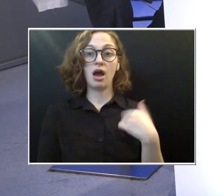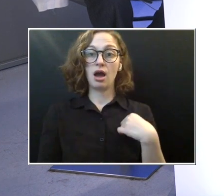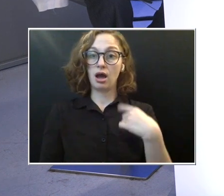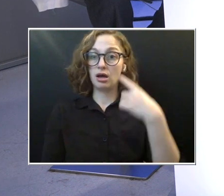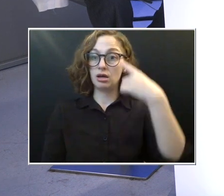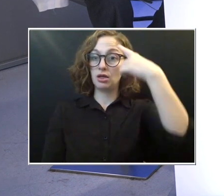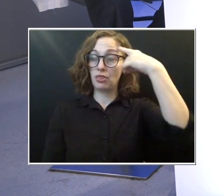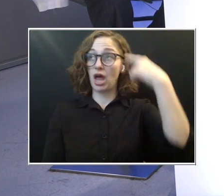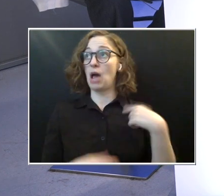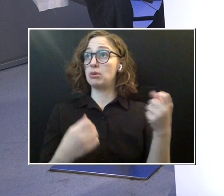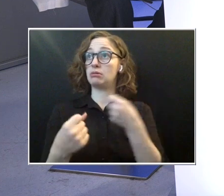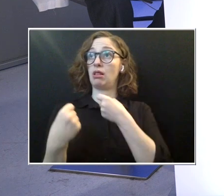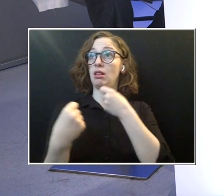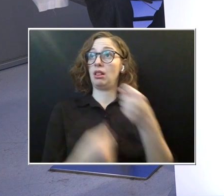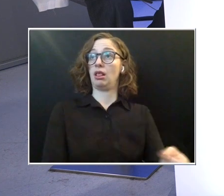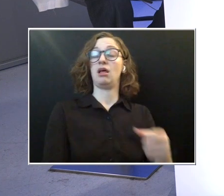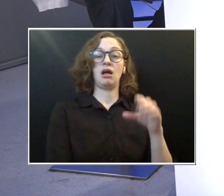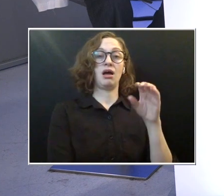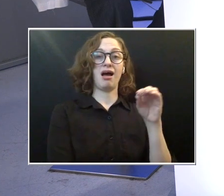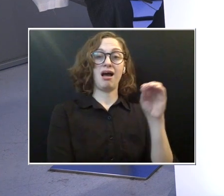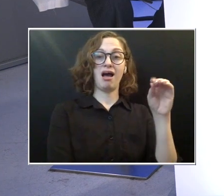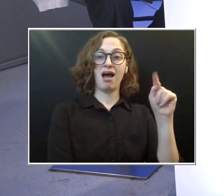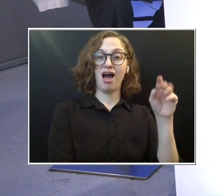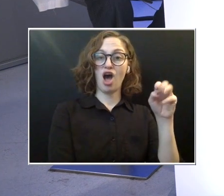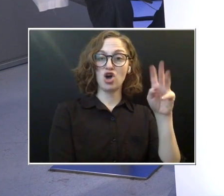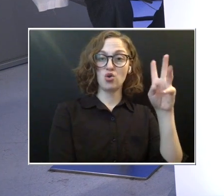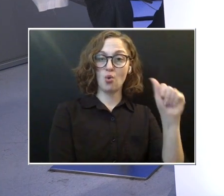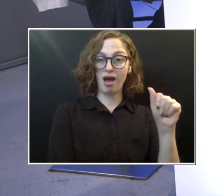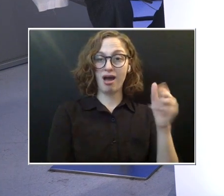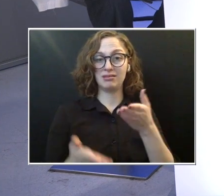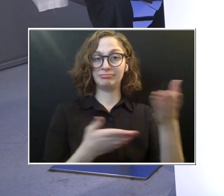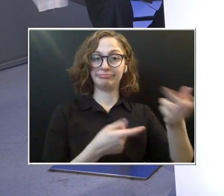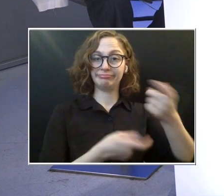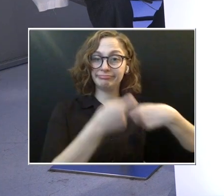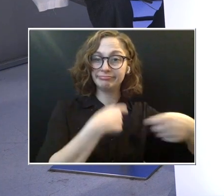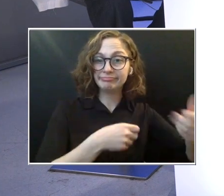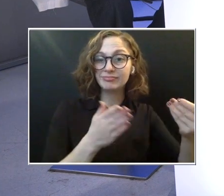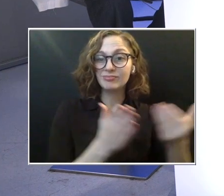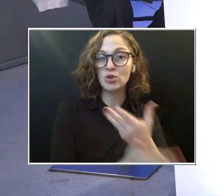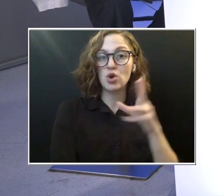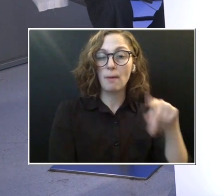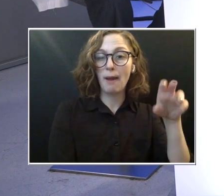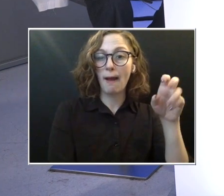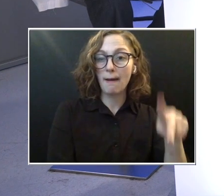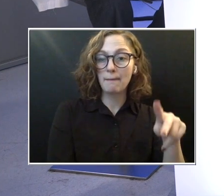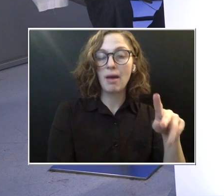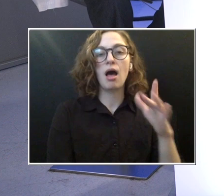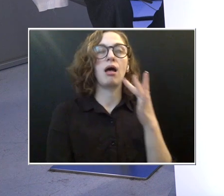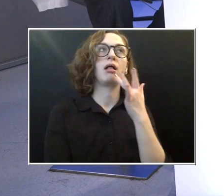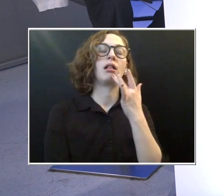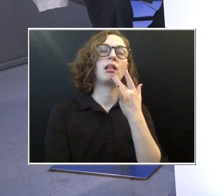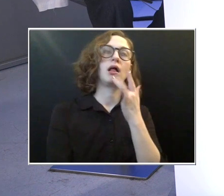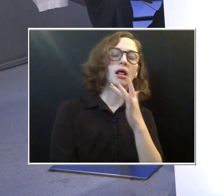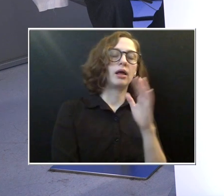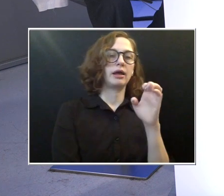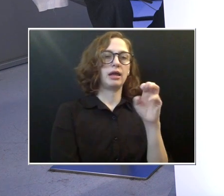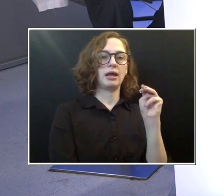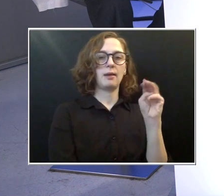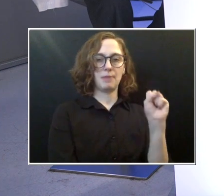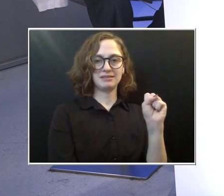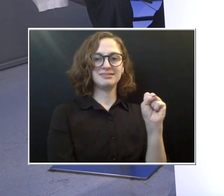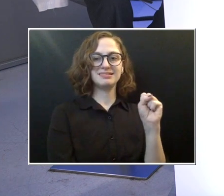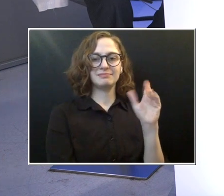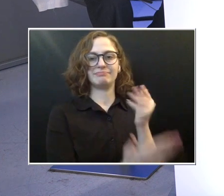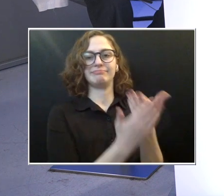one from one of the supply from the pharmacy or whatever. And oh my God, fortunately, she got an EMS that got her to get you faster than that. But and